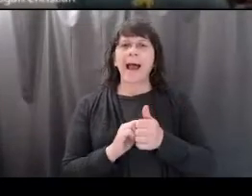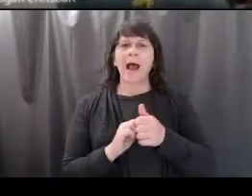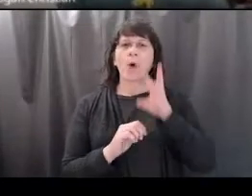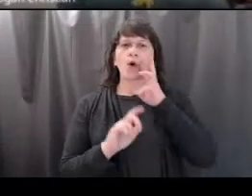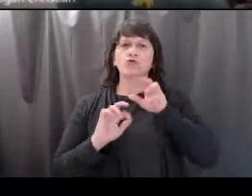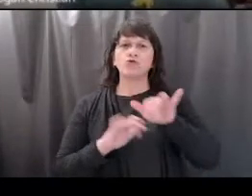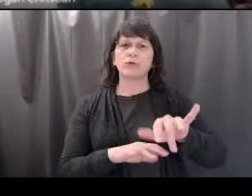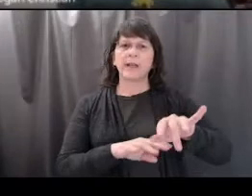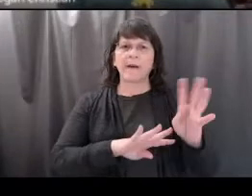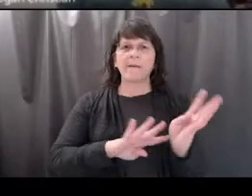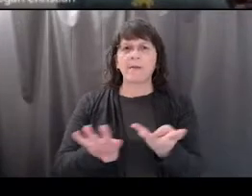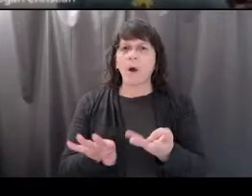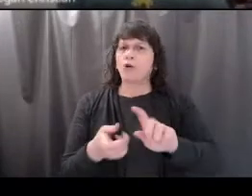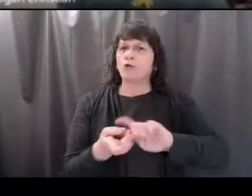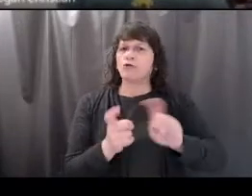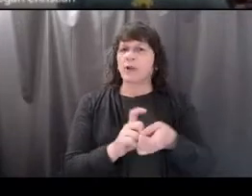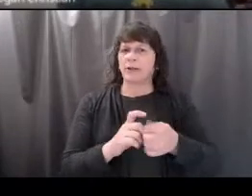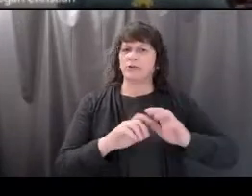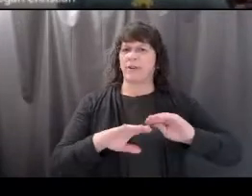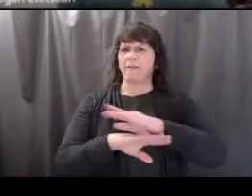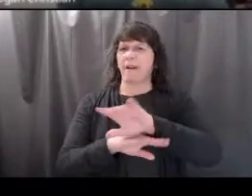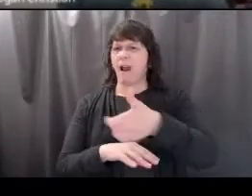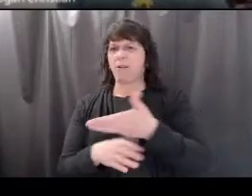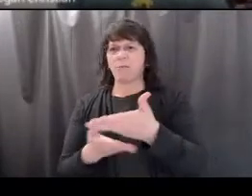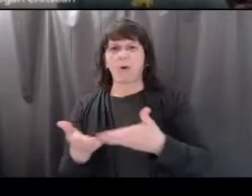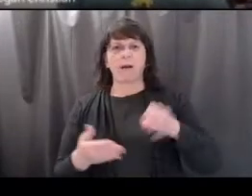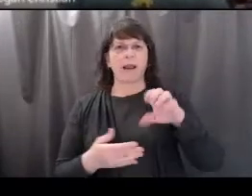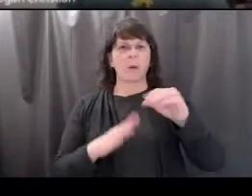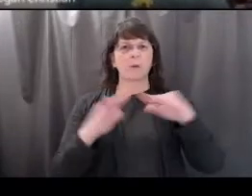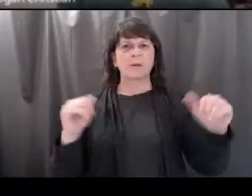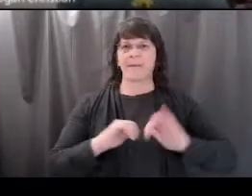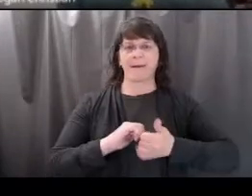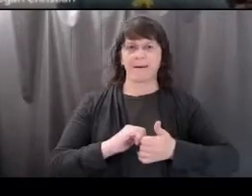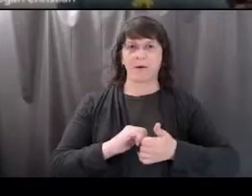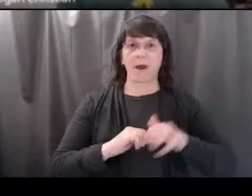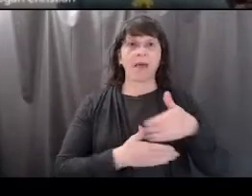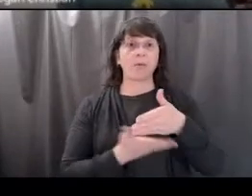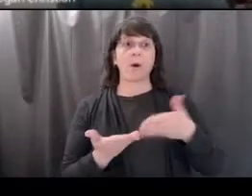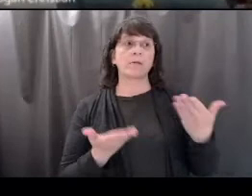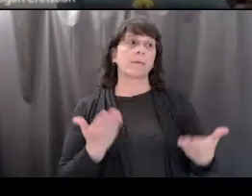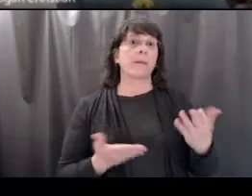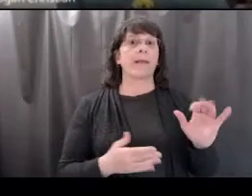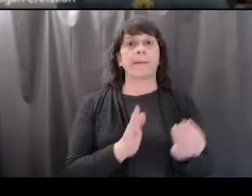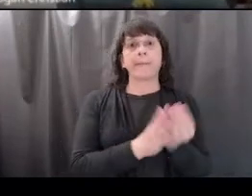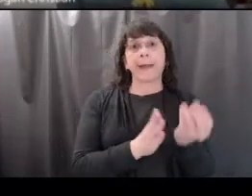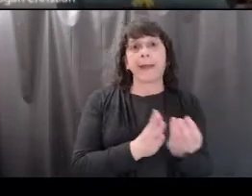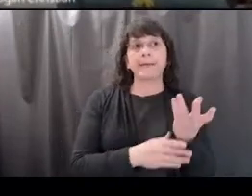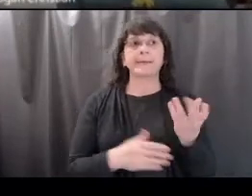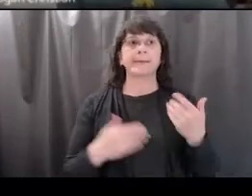in streamflow affect other components of an ecosystem? So those other components could be things like